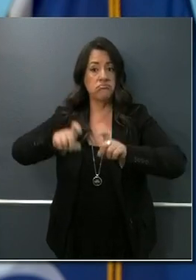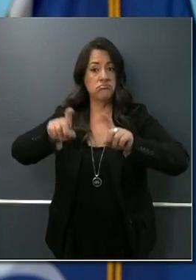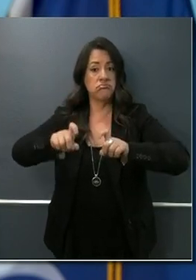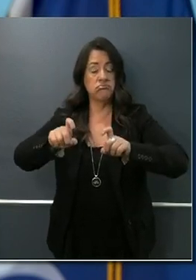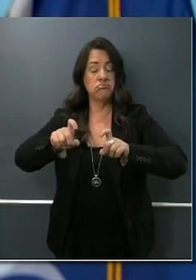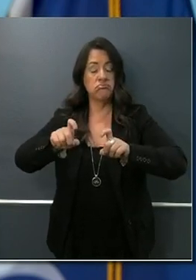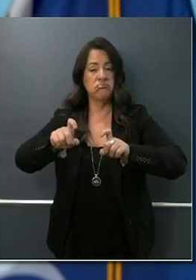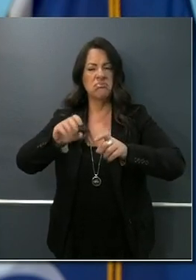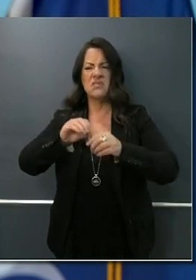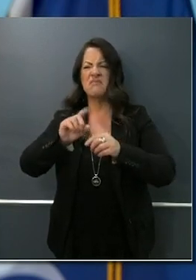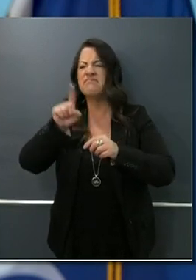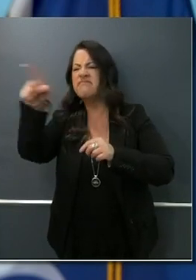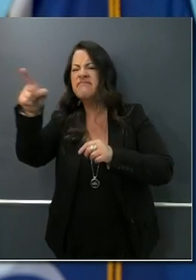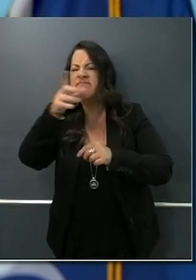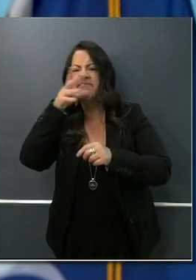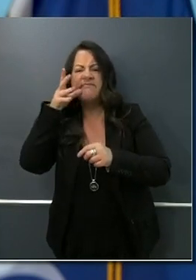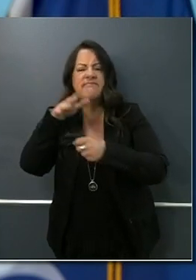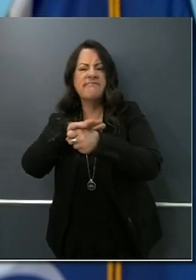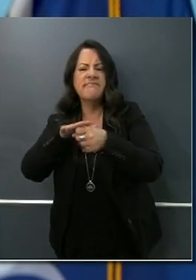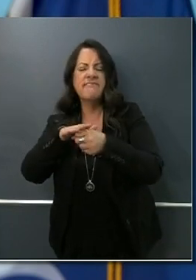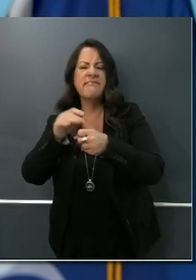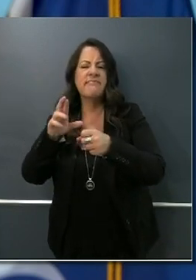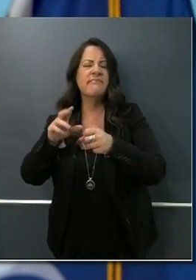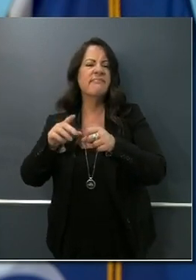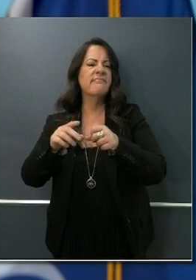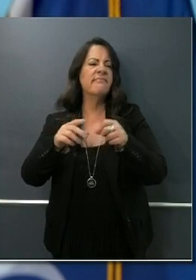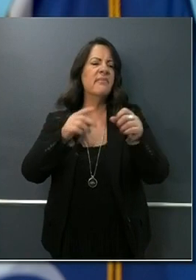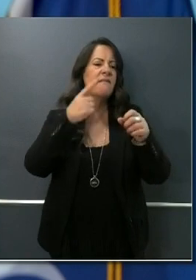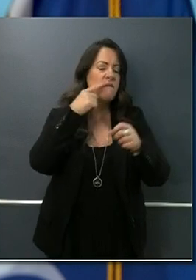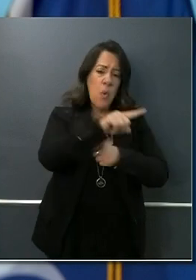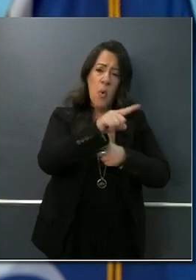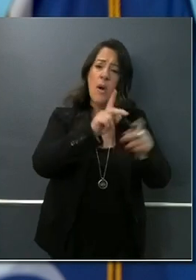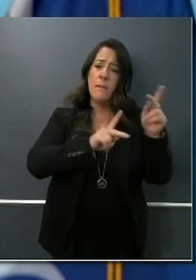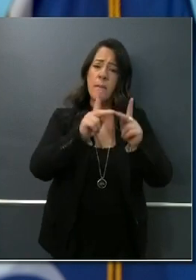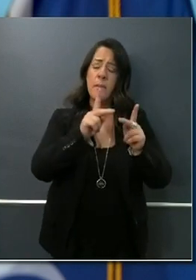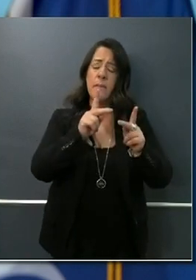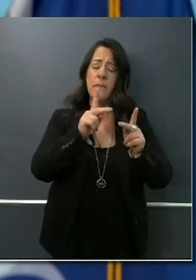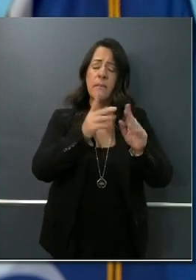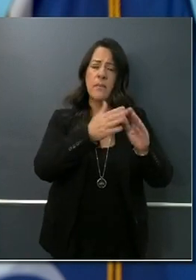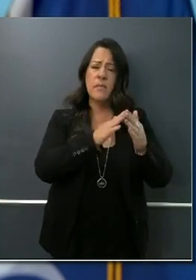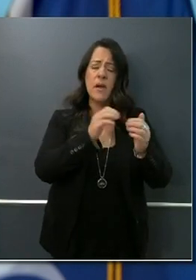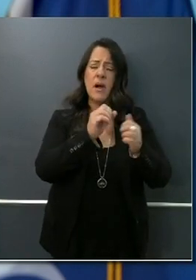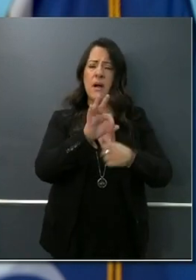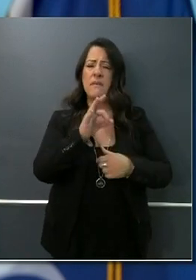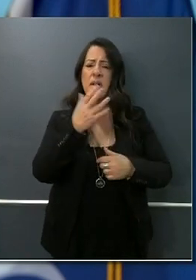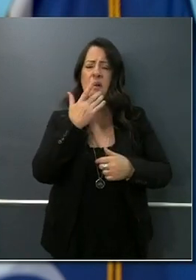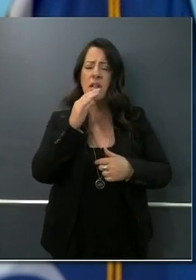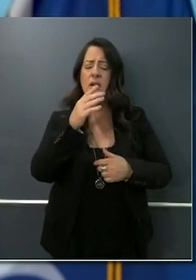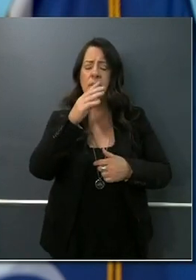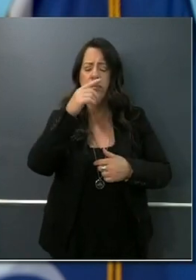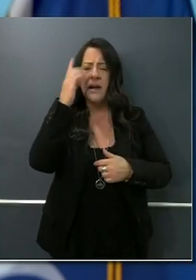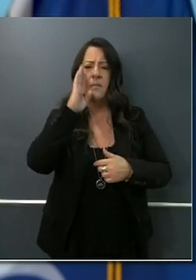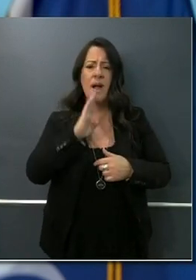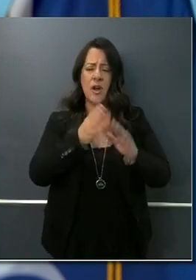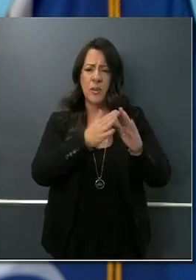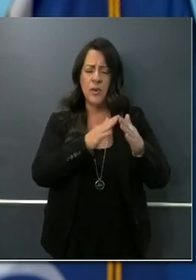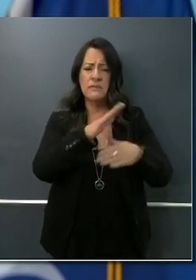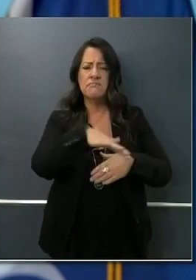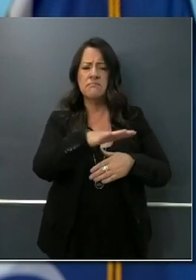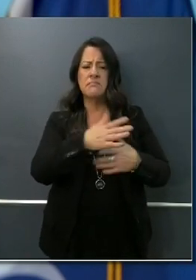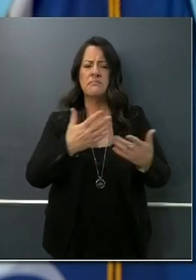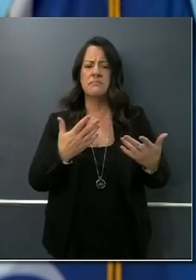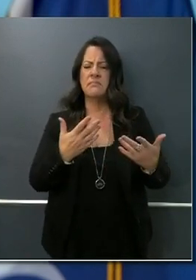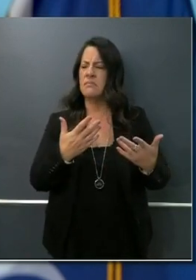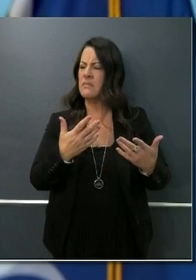in rural towns and communities of color that have seen inadequate testing. But what we're